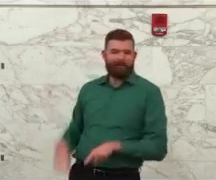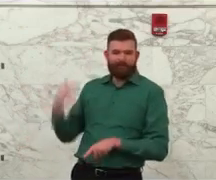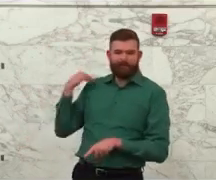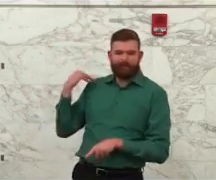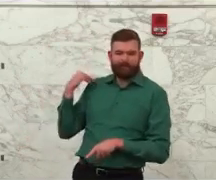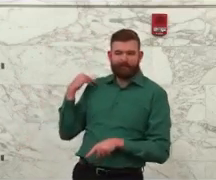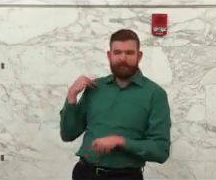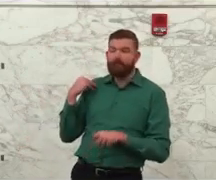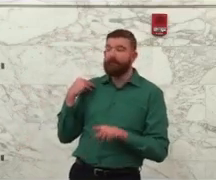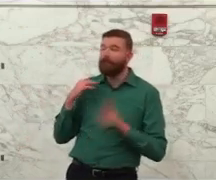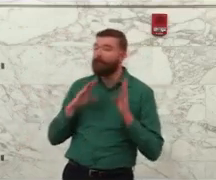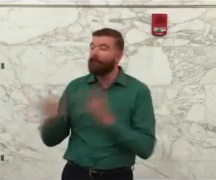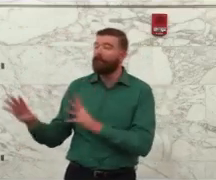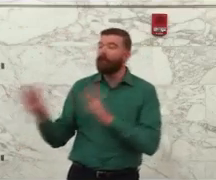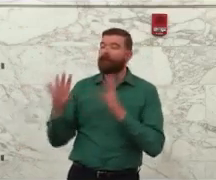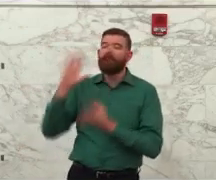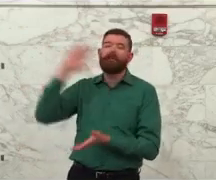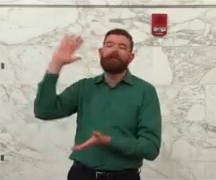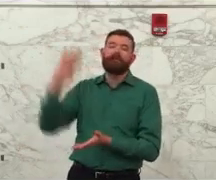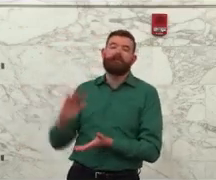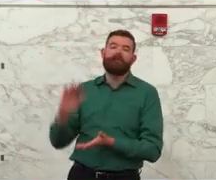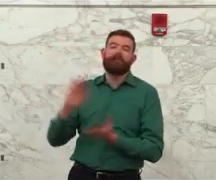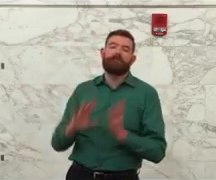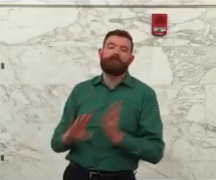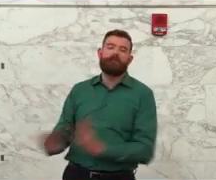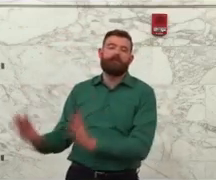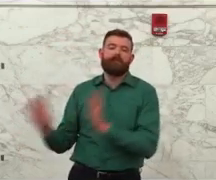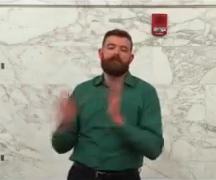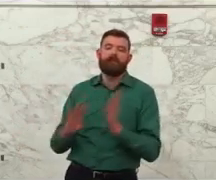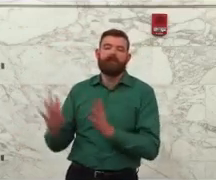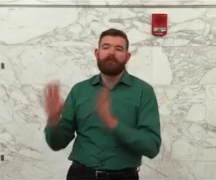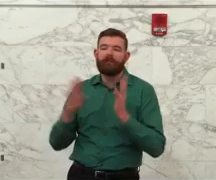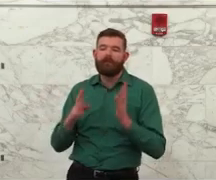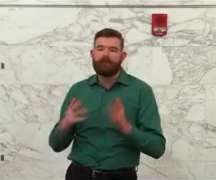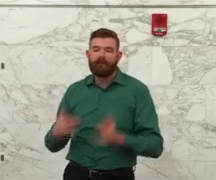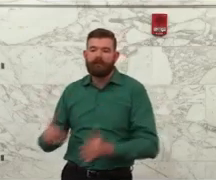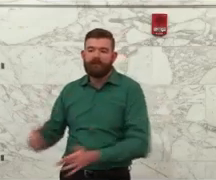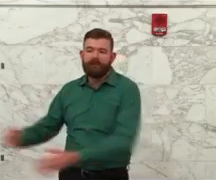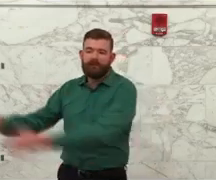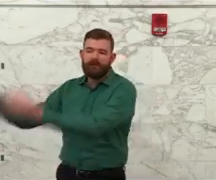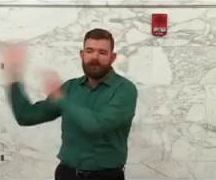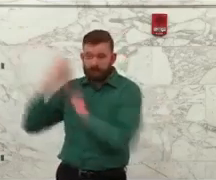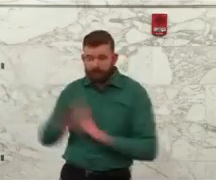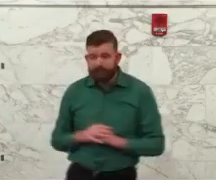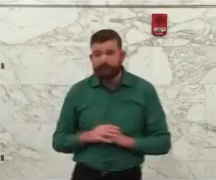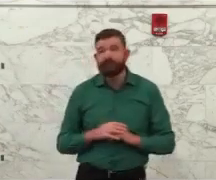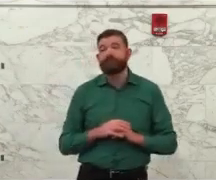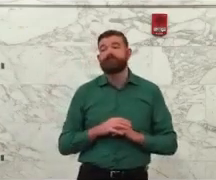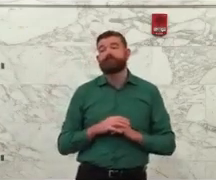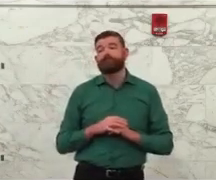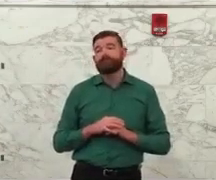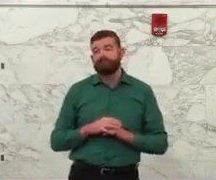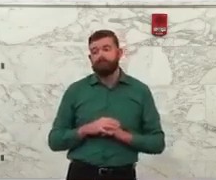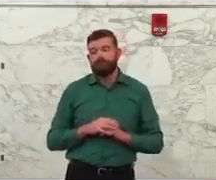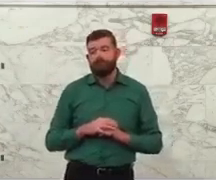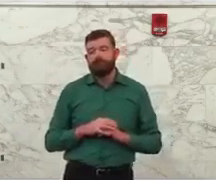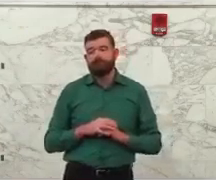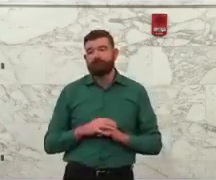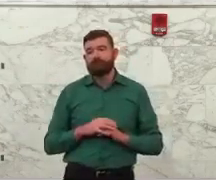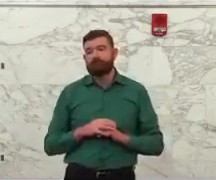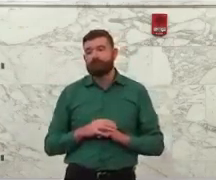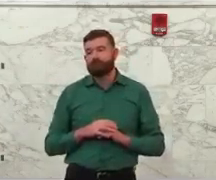of this, stay with us and stay current with the demand that we have. Judy, any other comments on the PPE? In terms